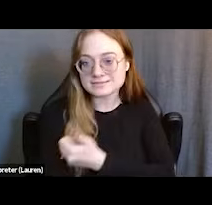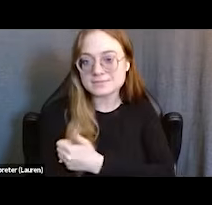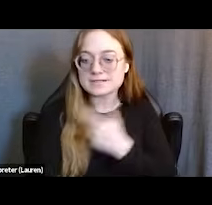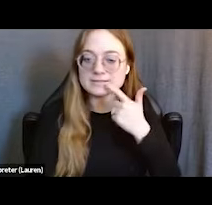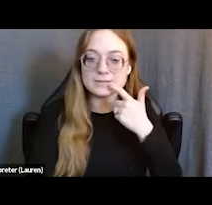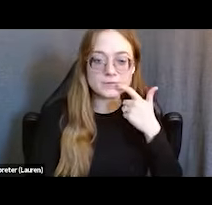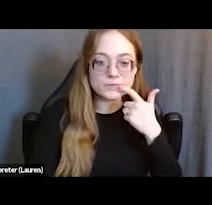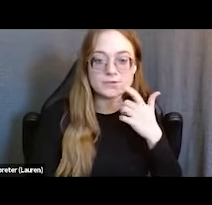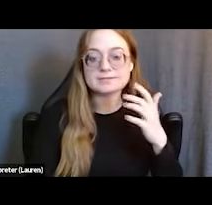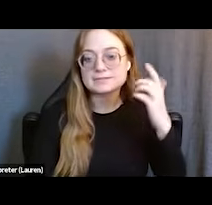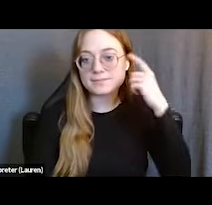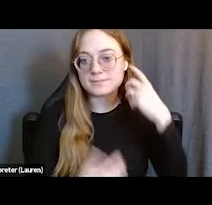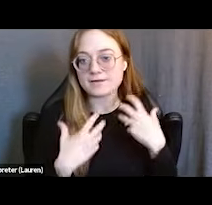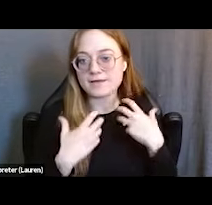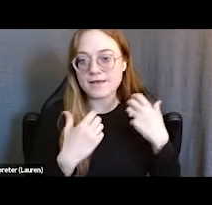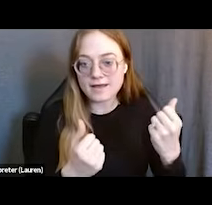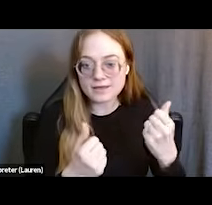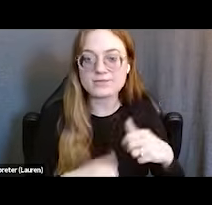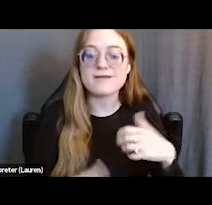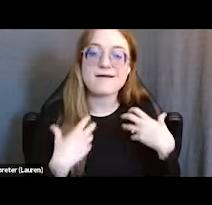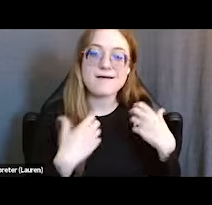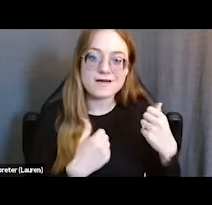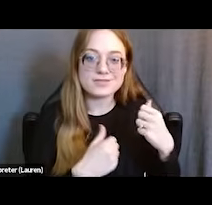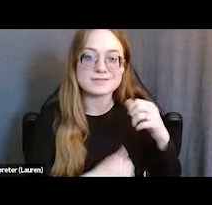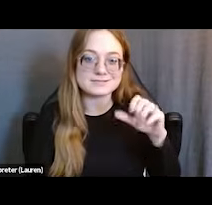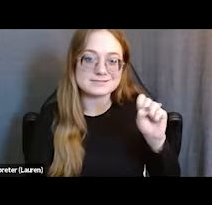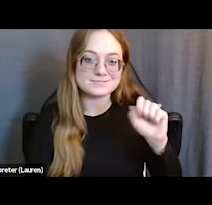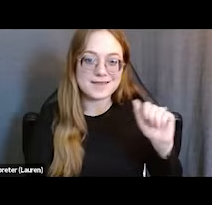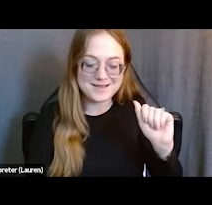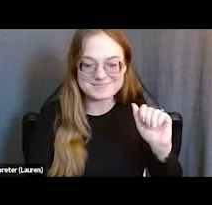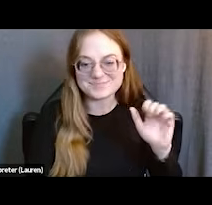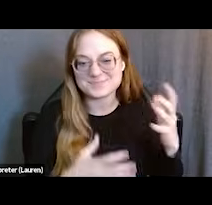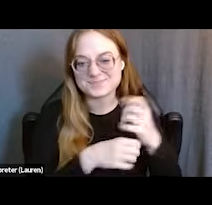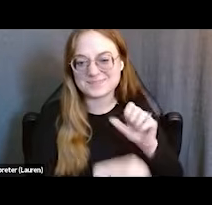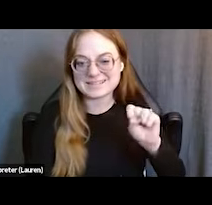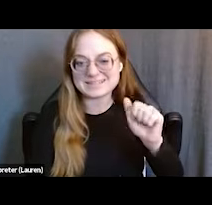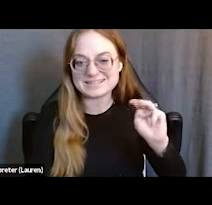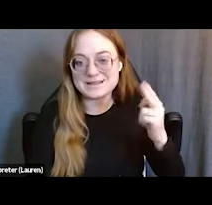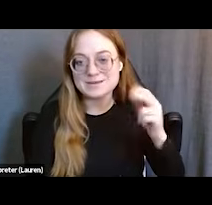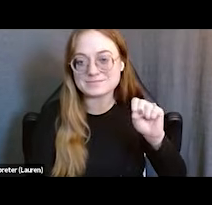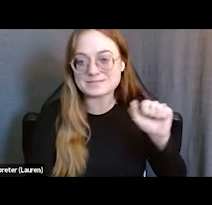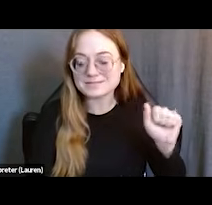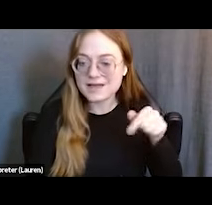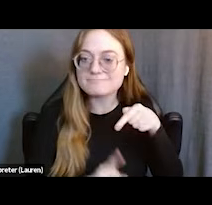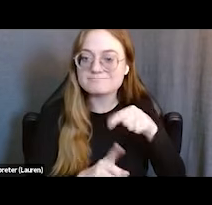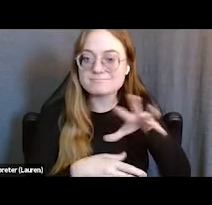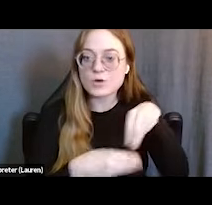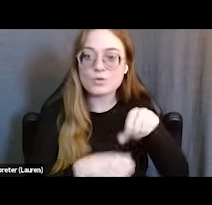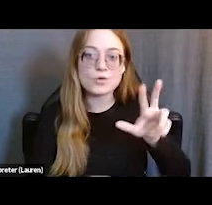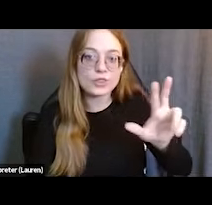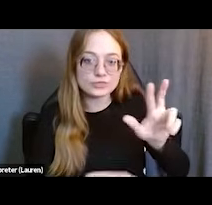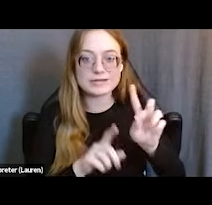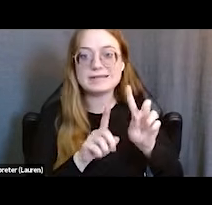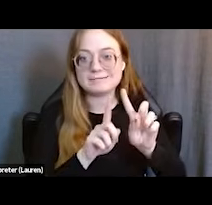Administration. Today's panel, the first panel, includes 3 presentations, and the entire summit includes